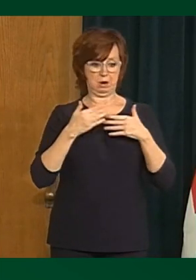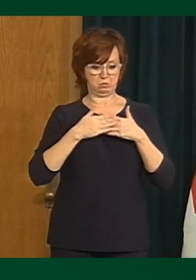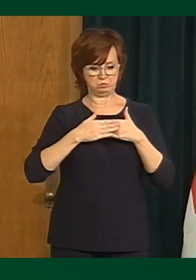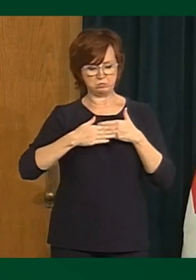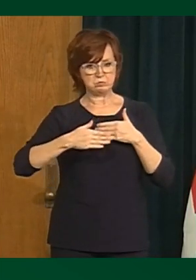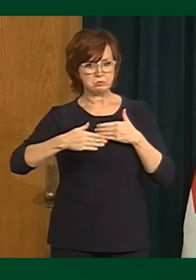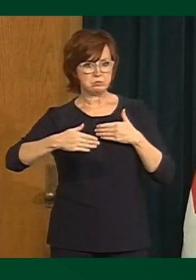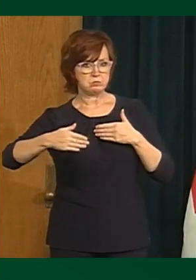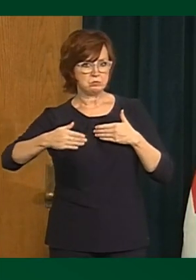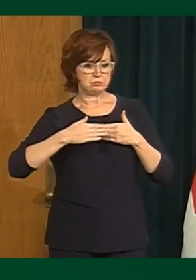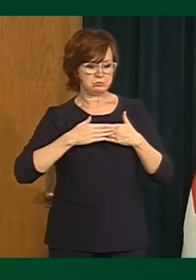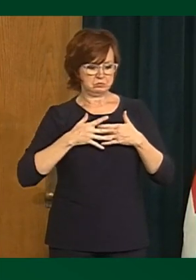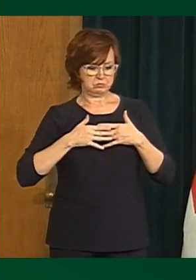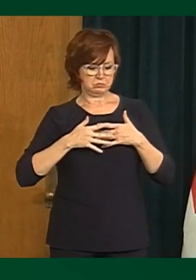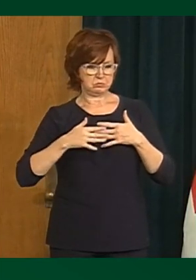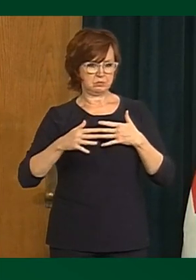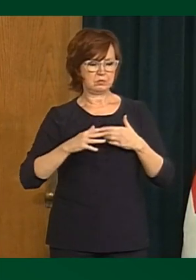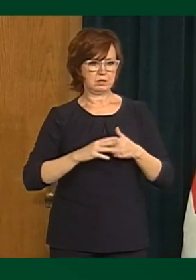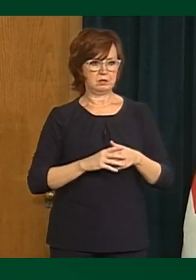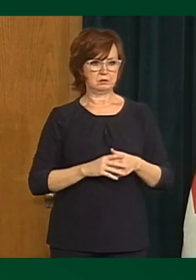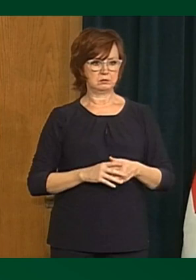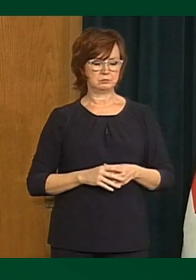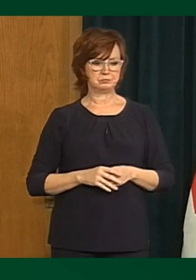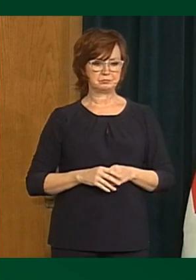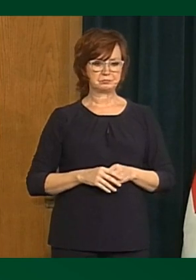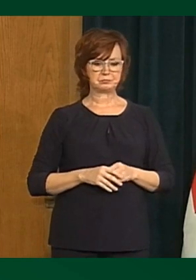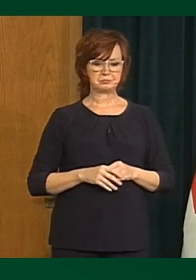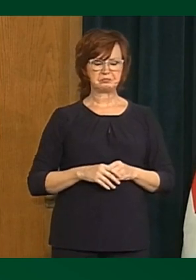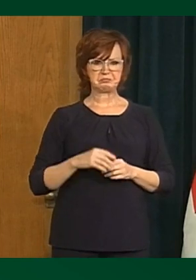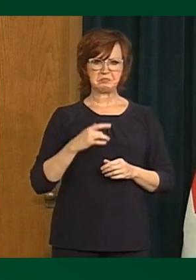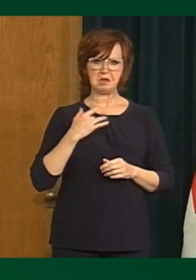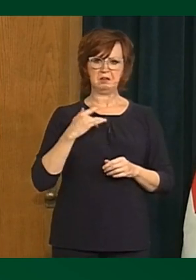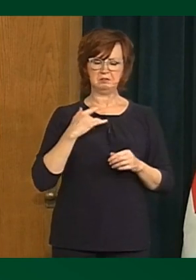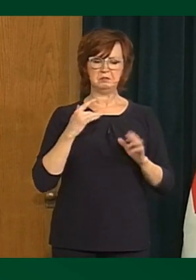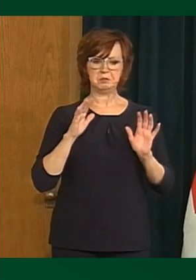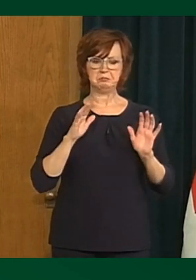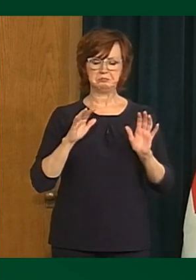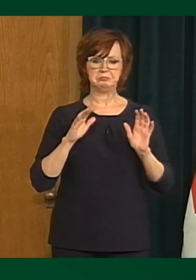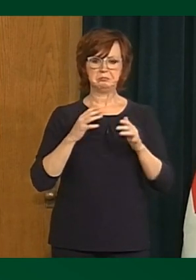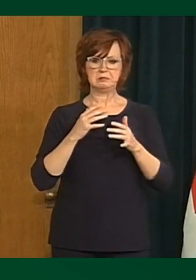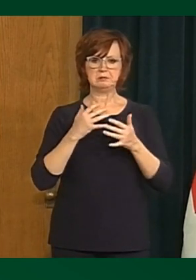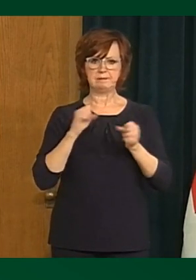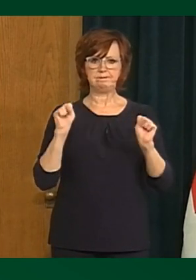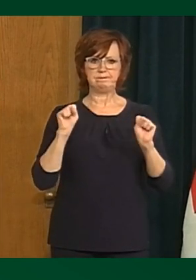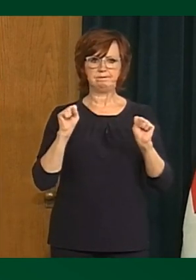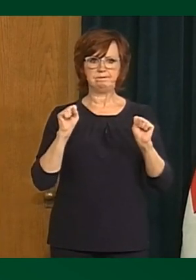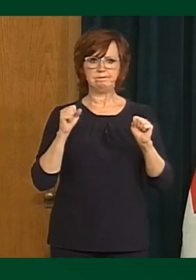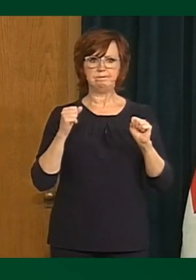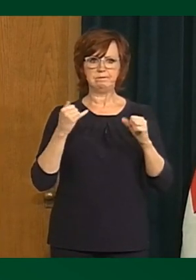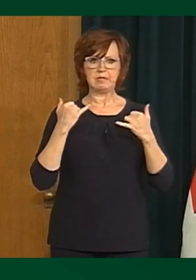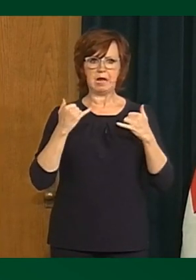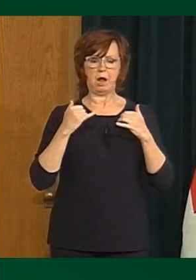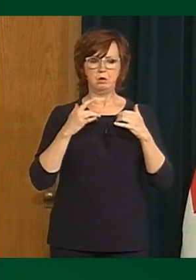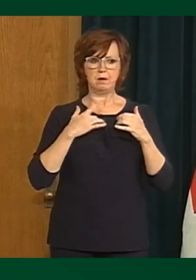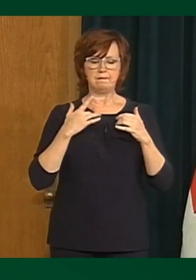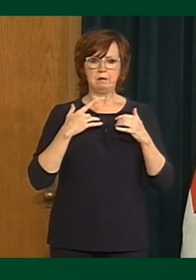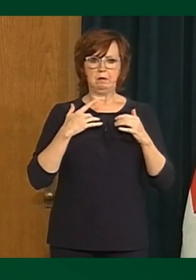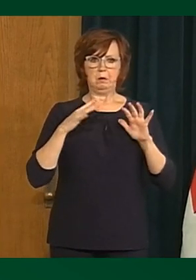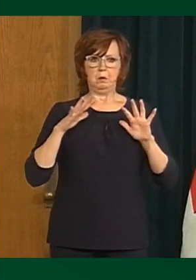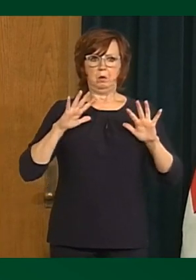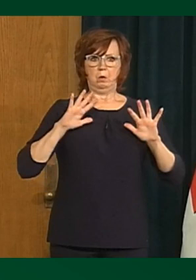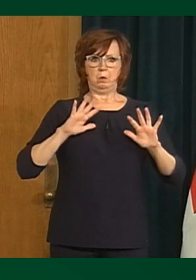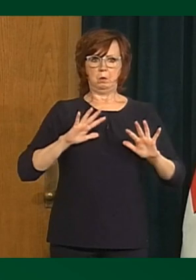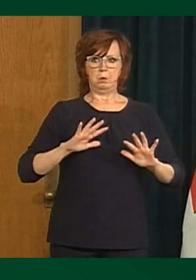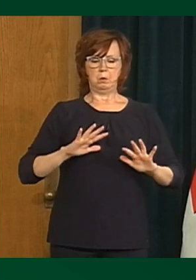you know, this is a good time for us to just step back a couple of months as to what our